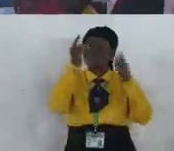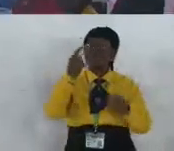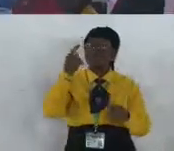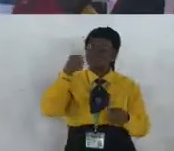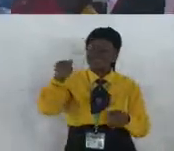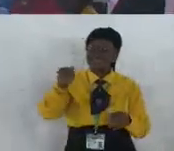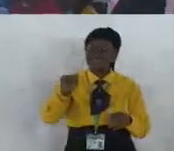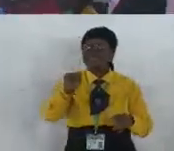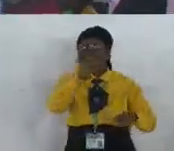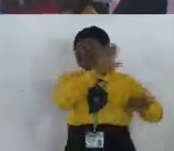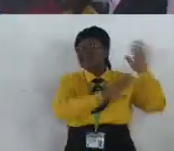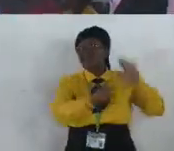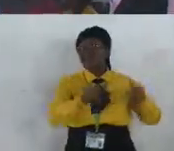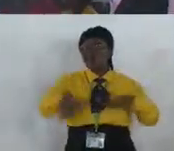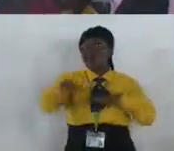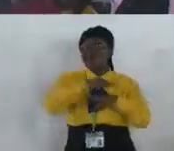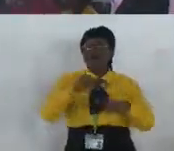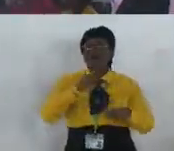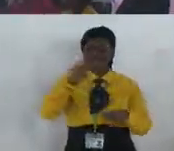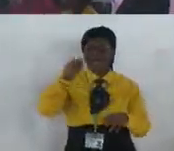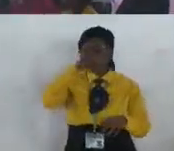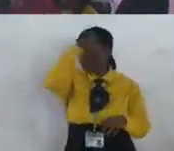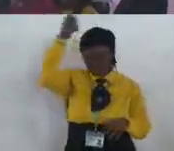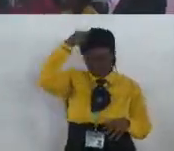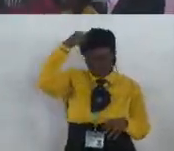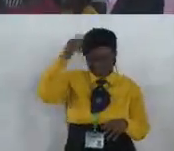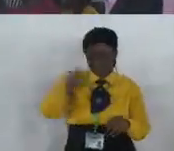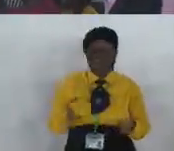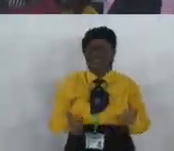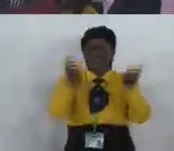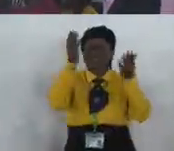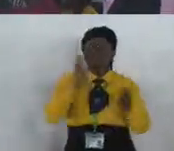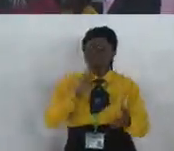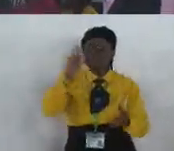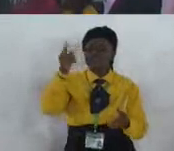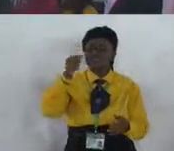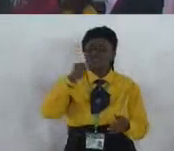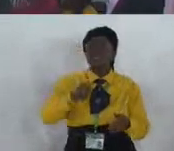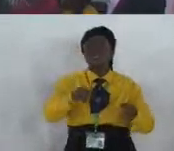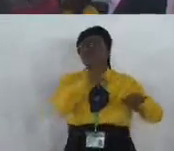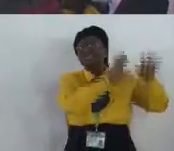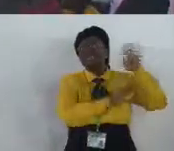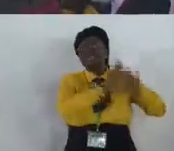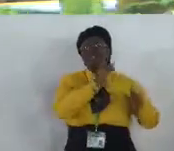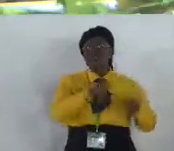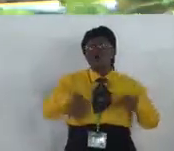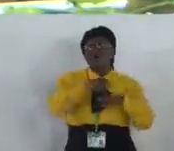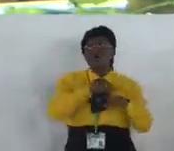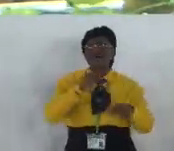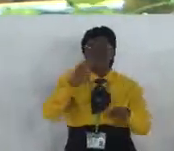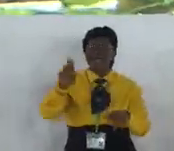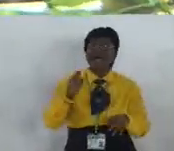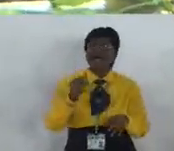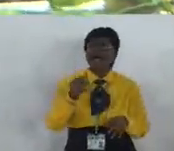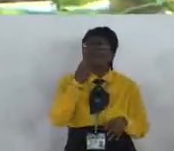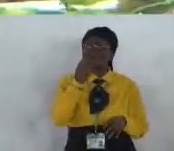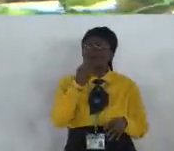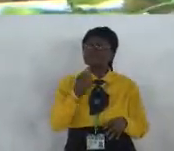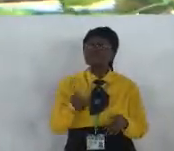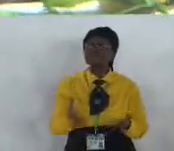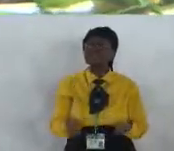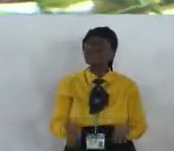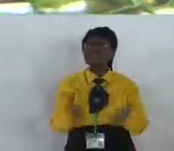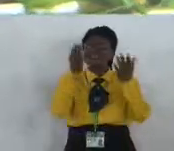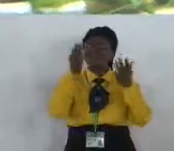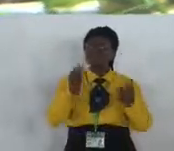their brains. Lift the siege over their mouths. Lift the siege over their hands. Lift